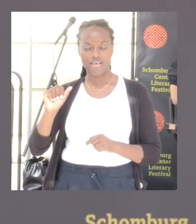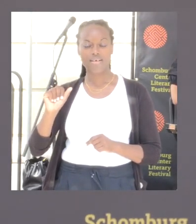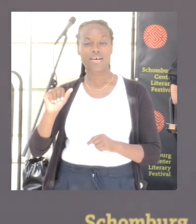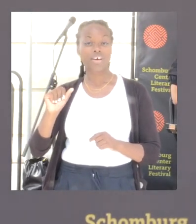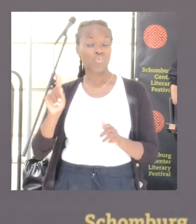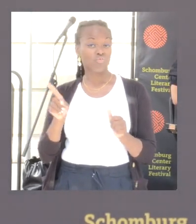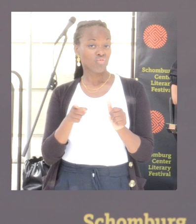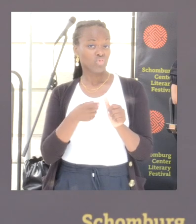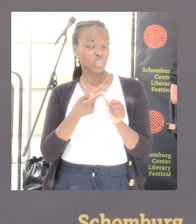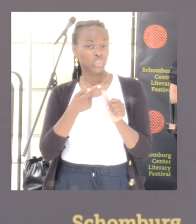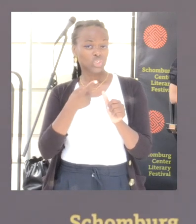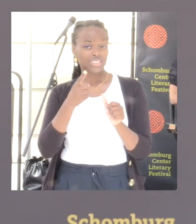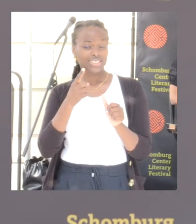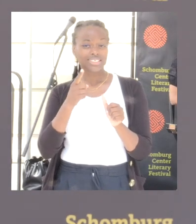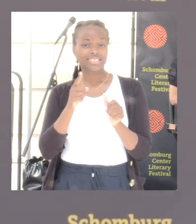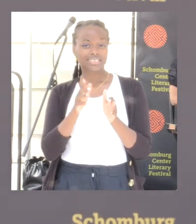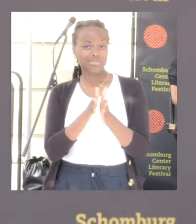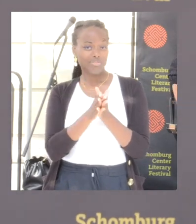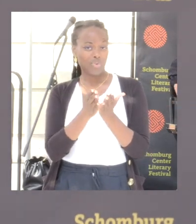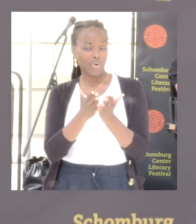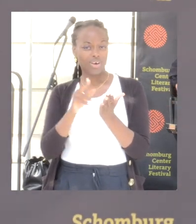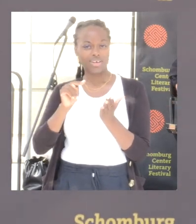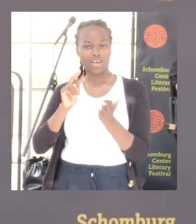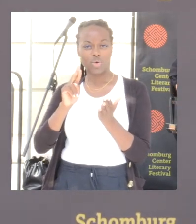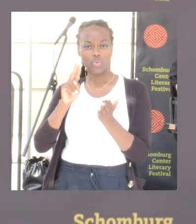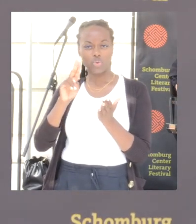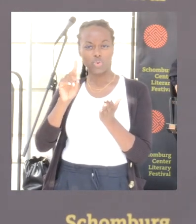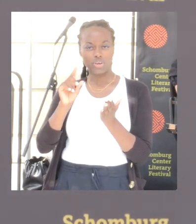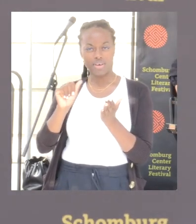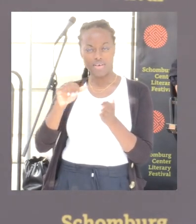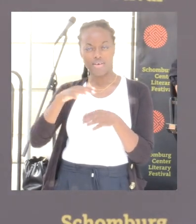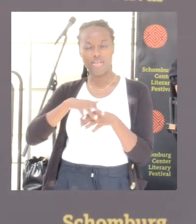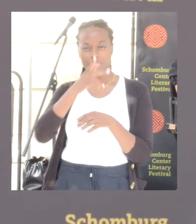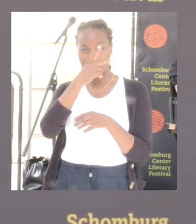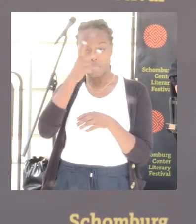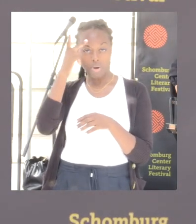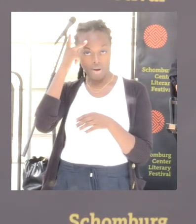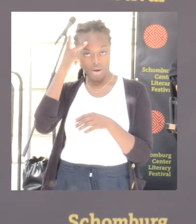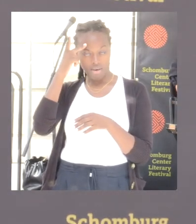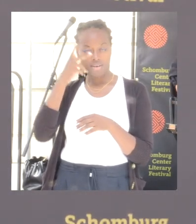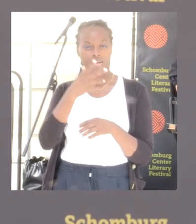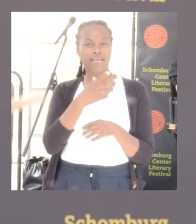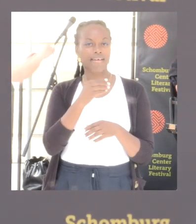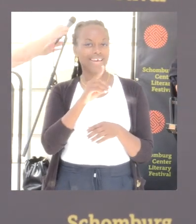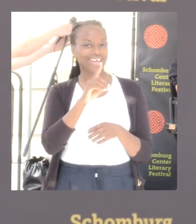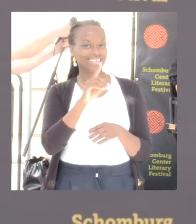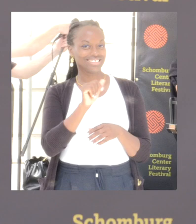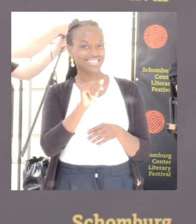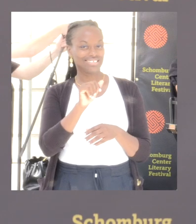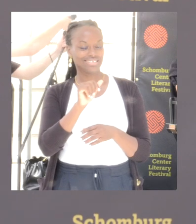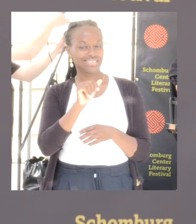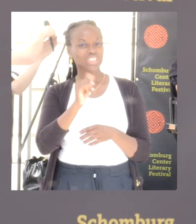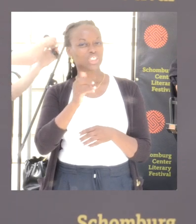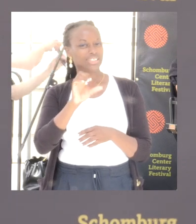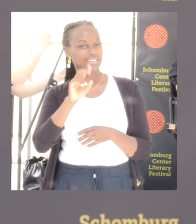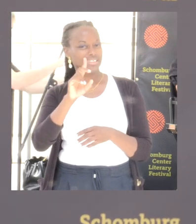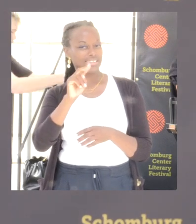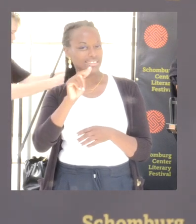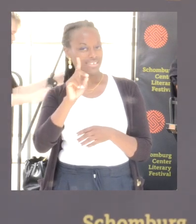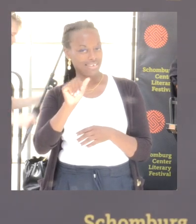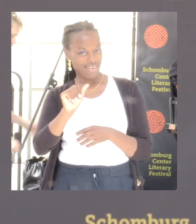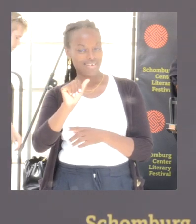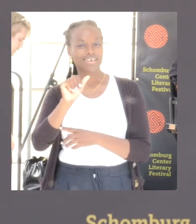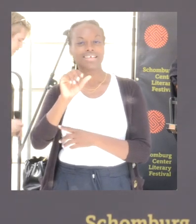Jacinda Townsend will be reading from her book Mother Country, and it'll be moderated by bookstagrammer, brown